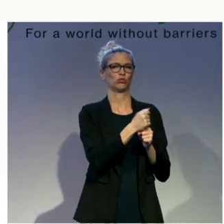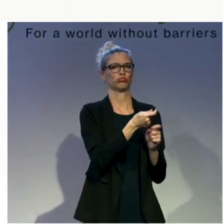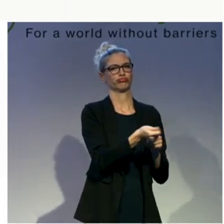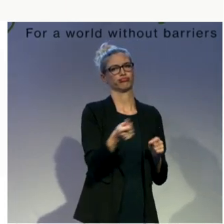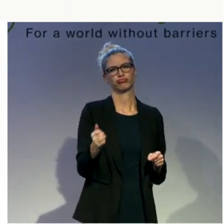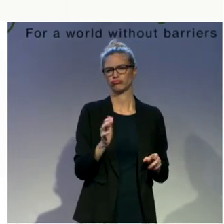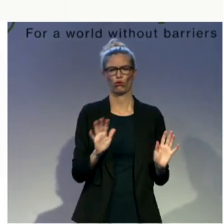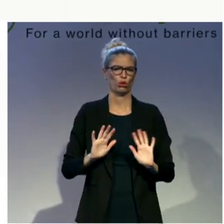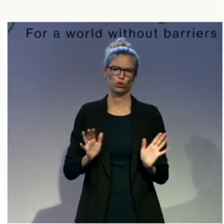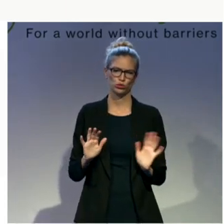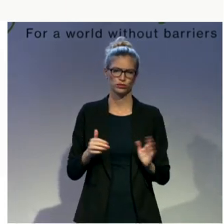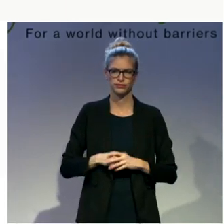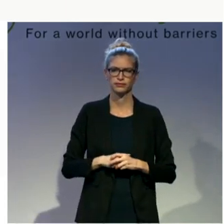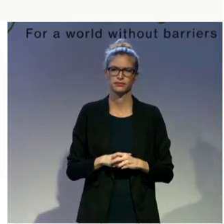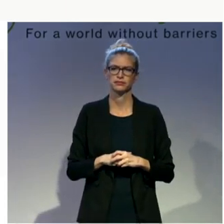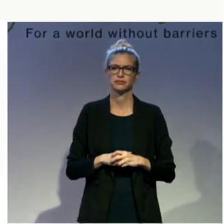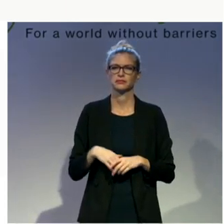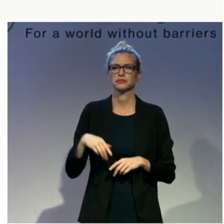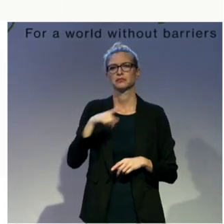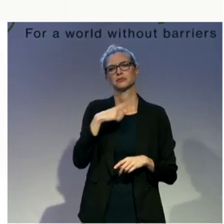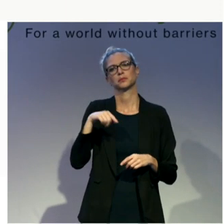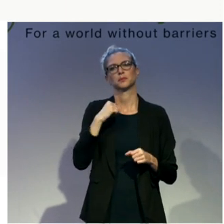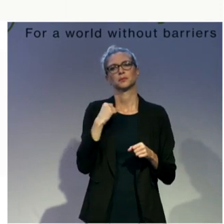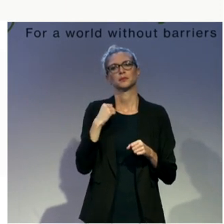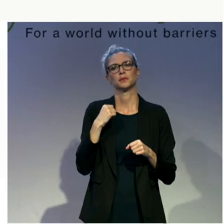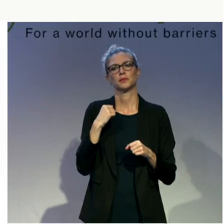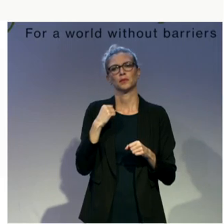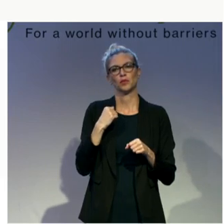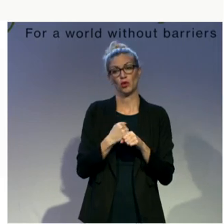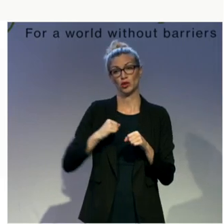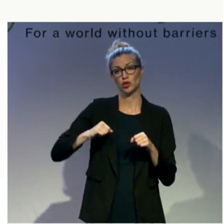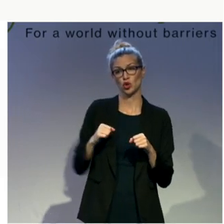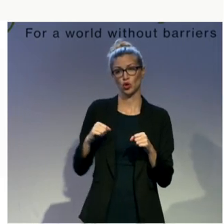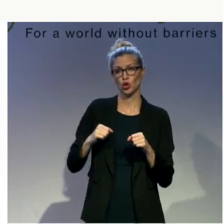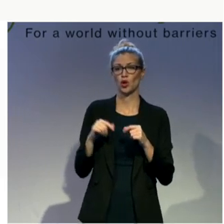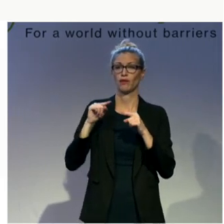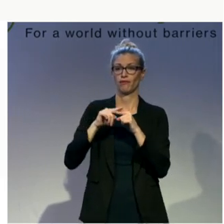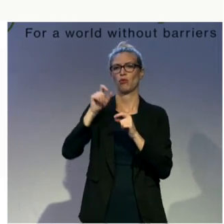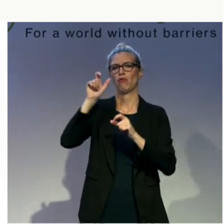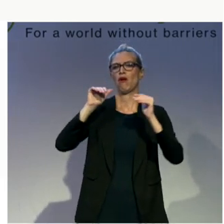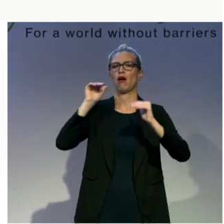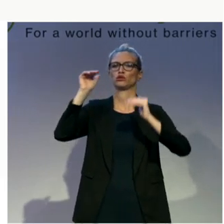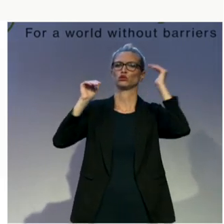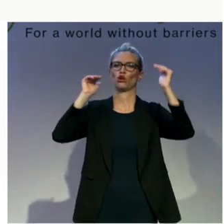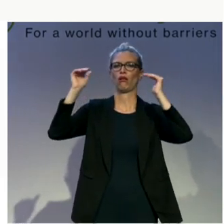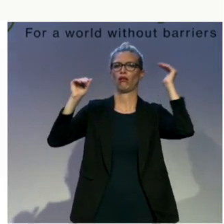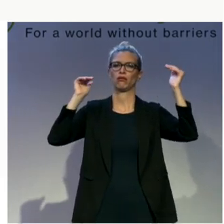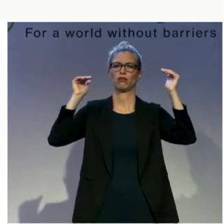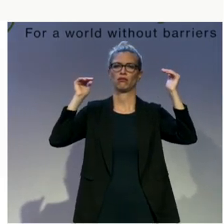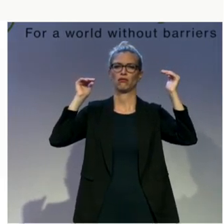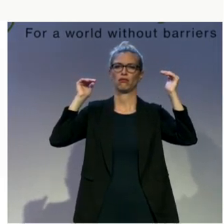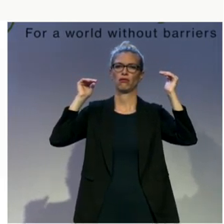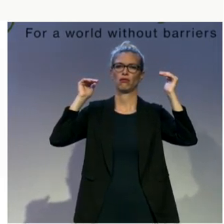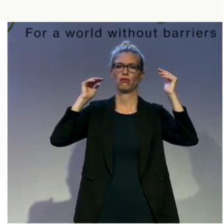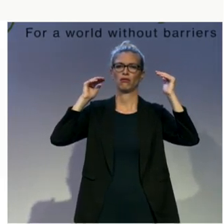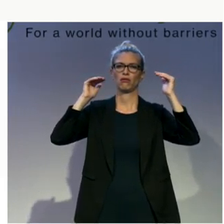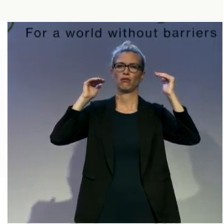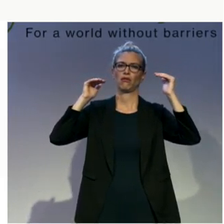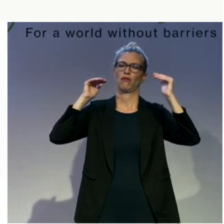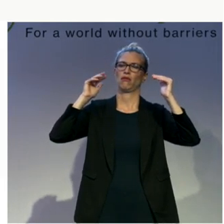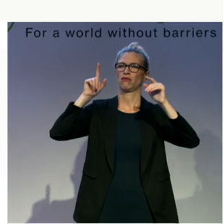funded, part of our work is already funded by the Scottish Government for adult learning and empowerment. So we used what we were already being funded to